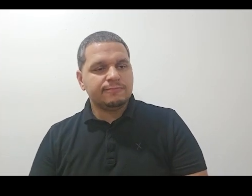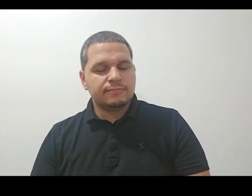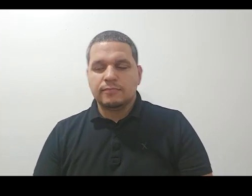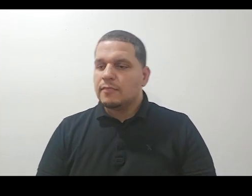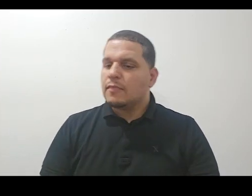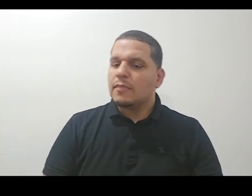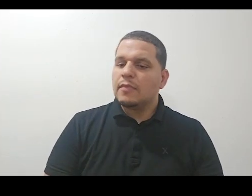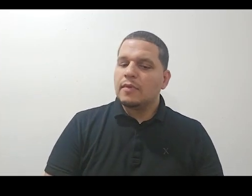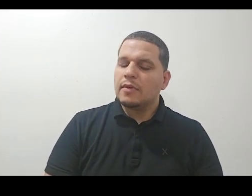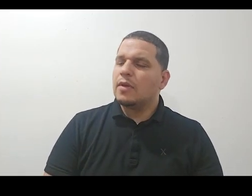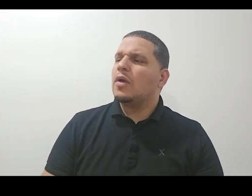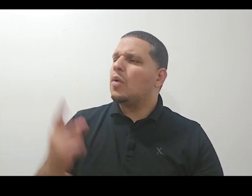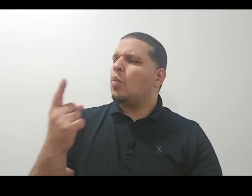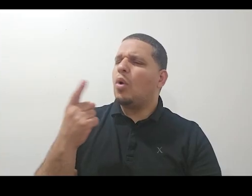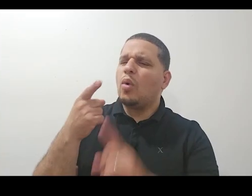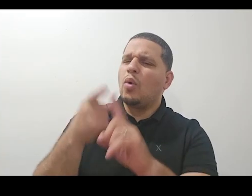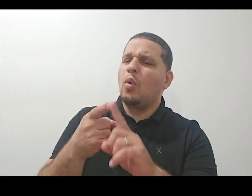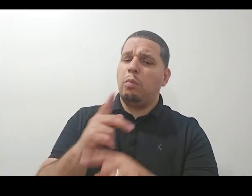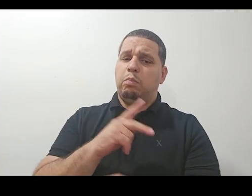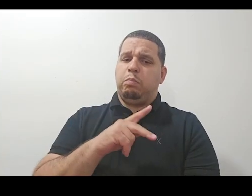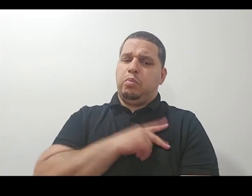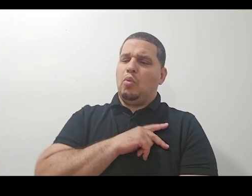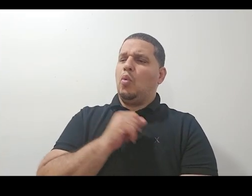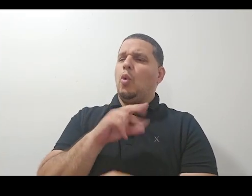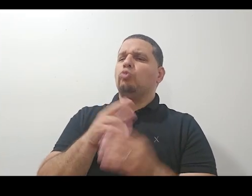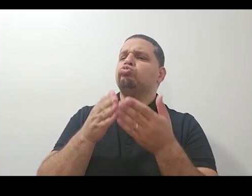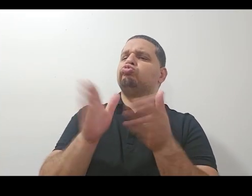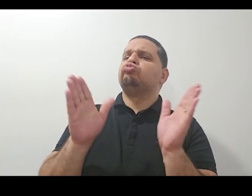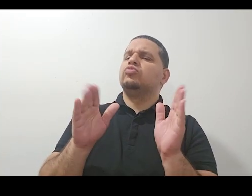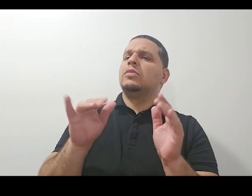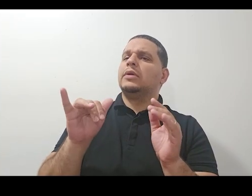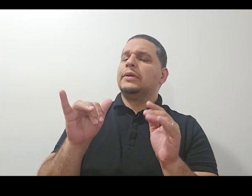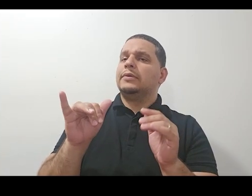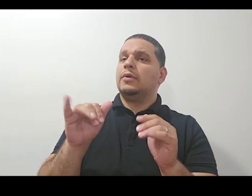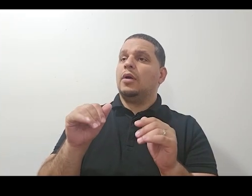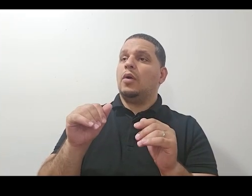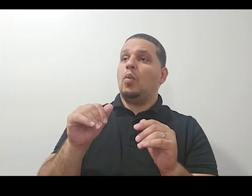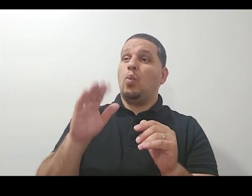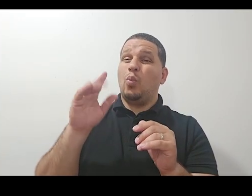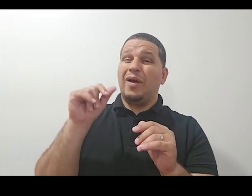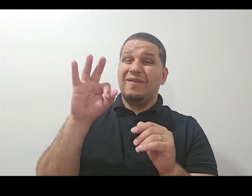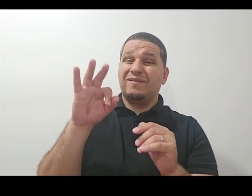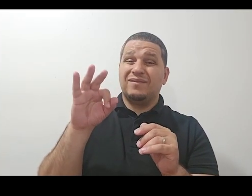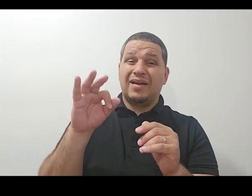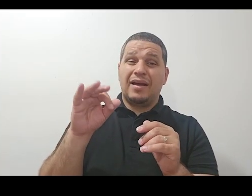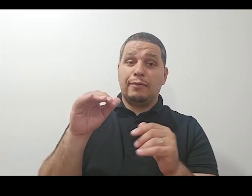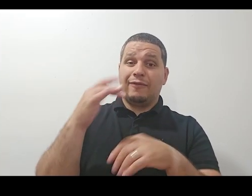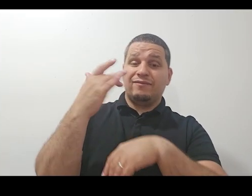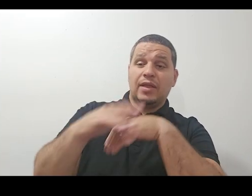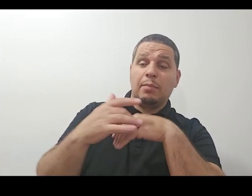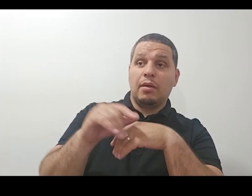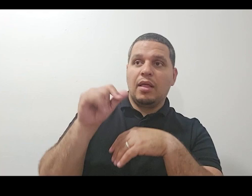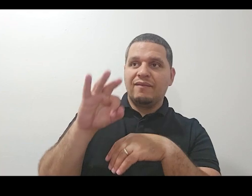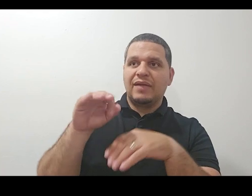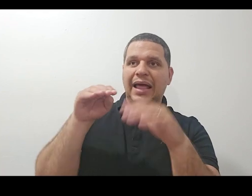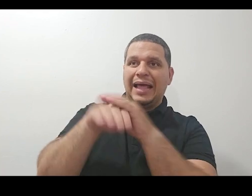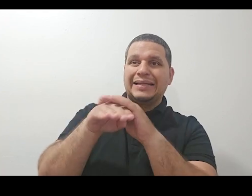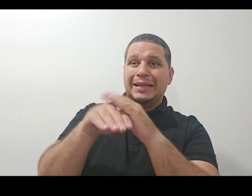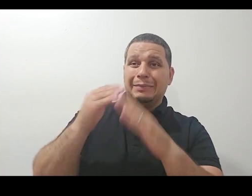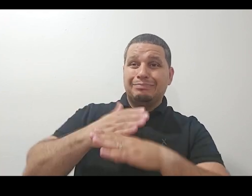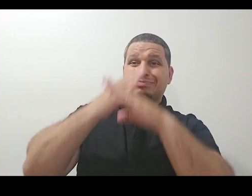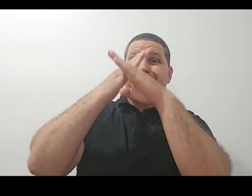What is one goal, personal or collective, that if suddenly it would be available if the